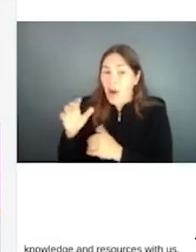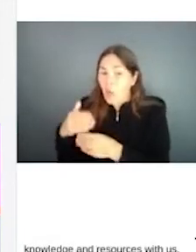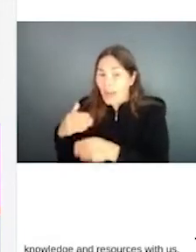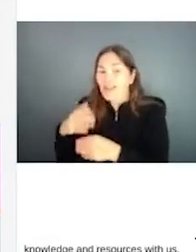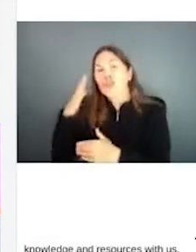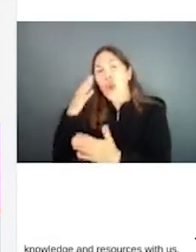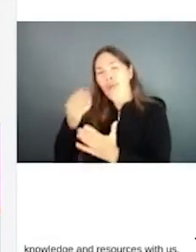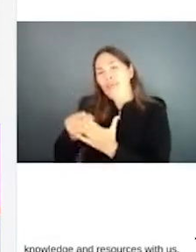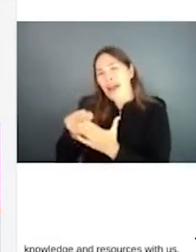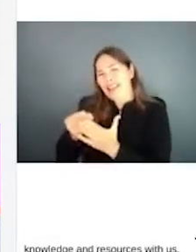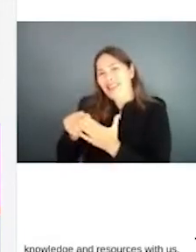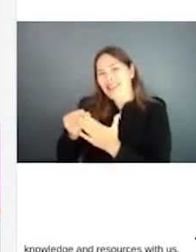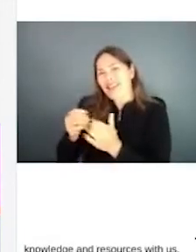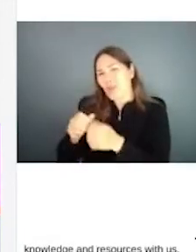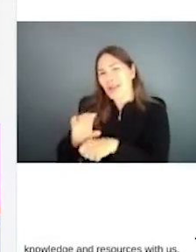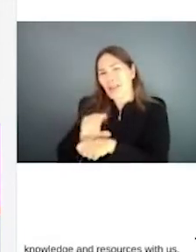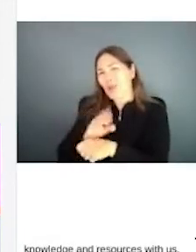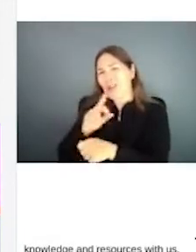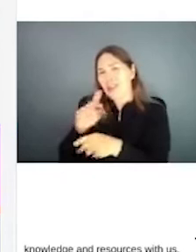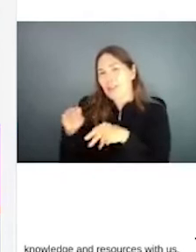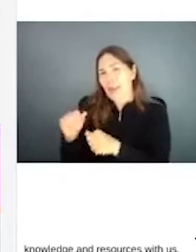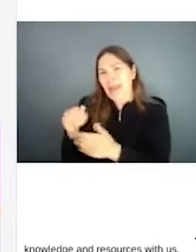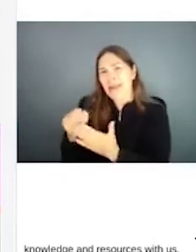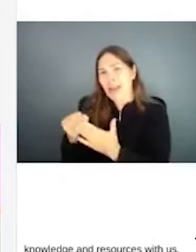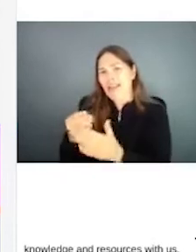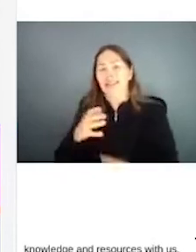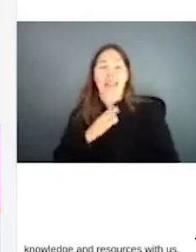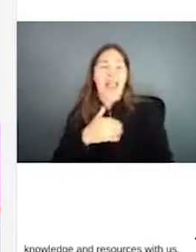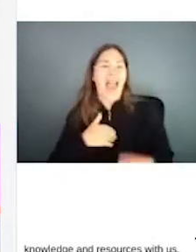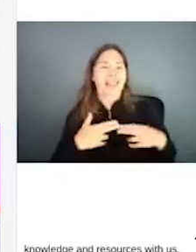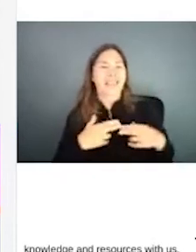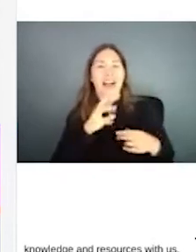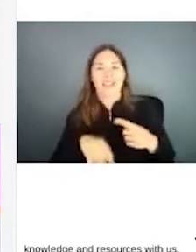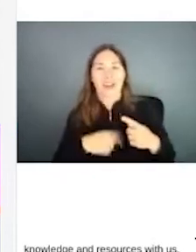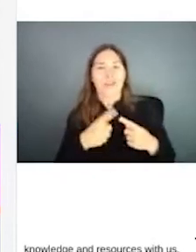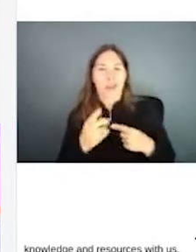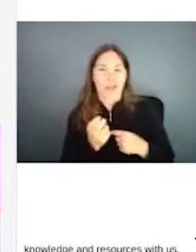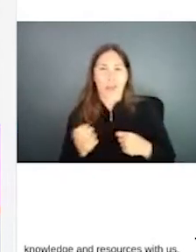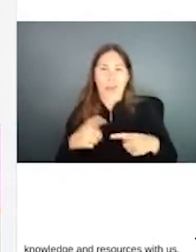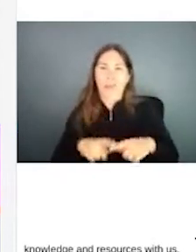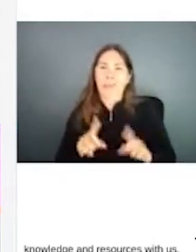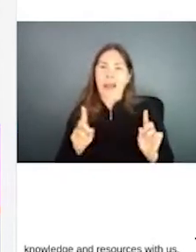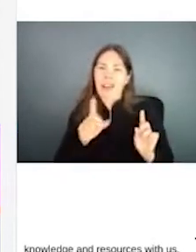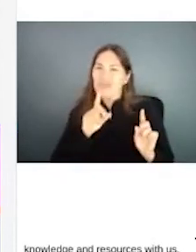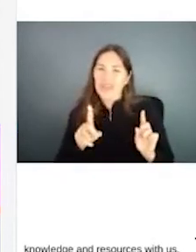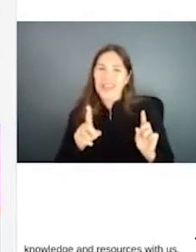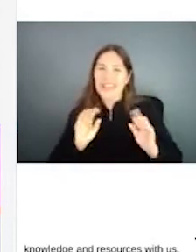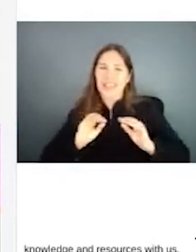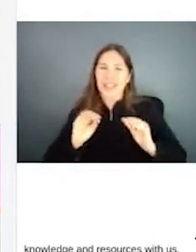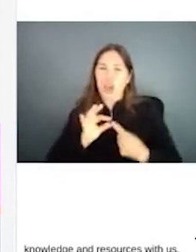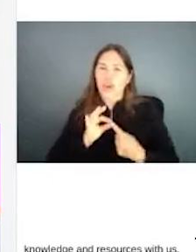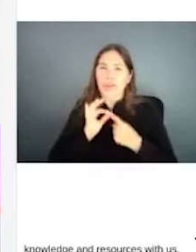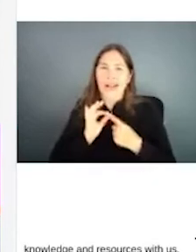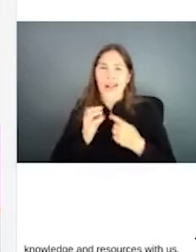big thing when it comes to computers. I had a slide in here that talked about the equipment, but it's really, there's no specialized